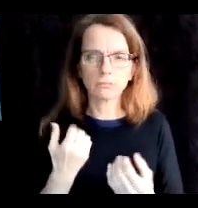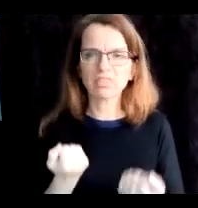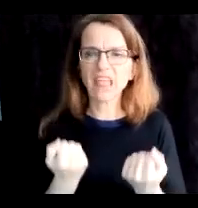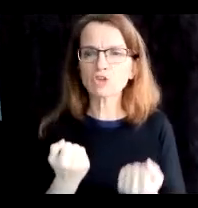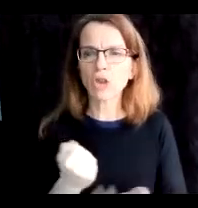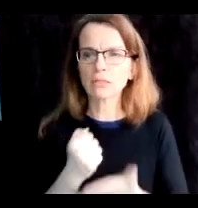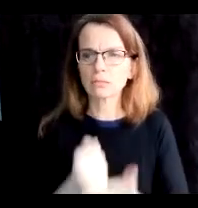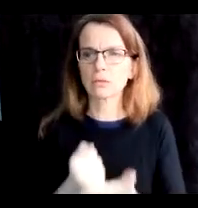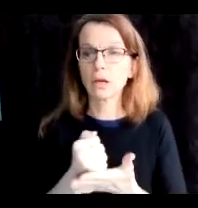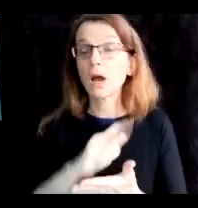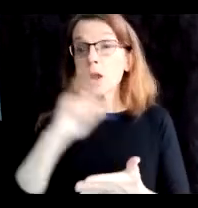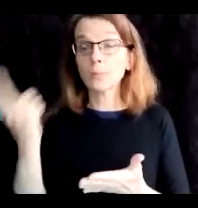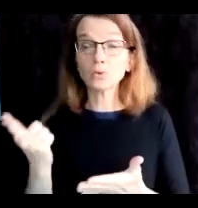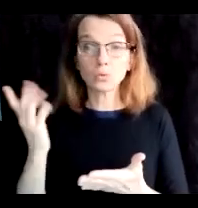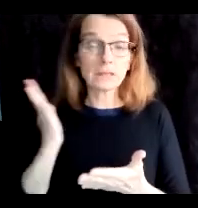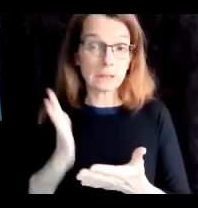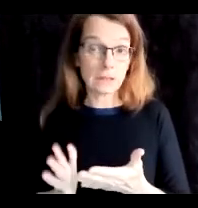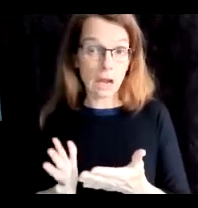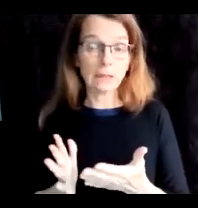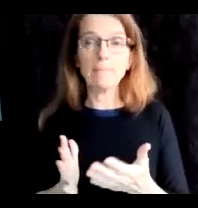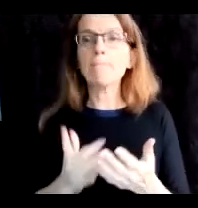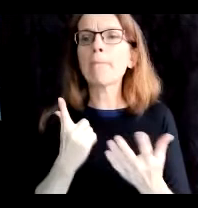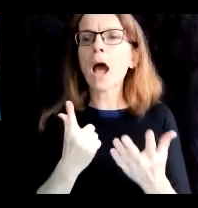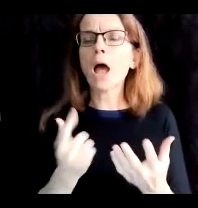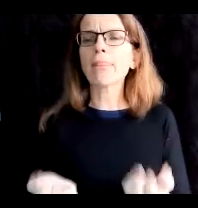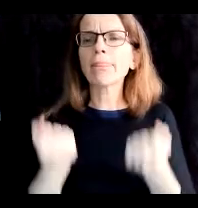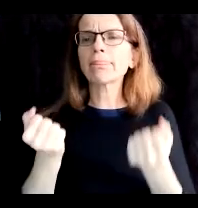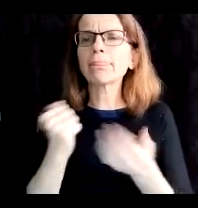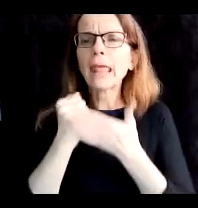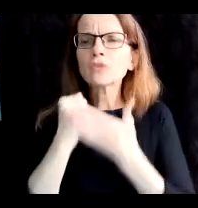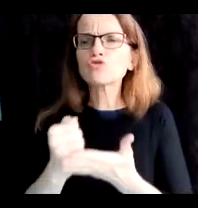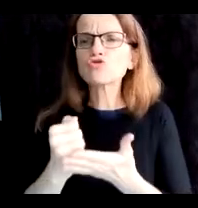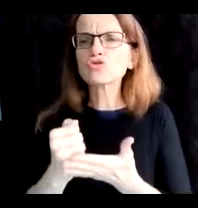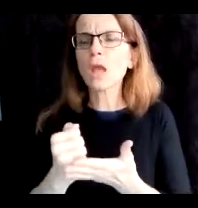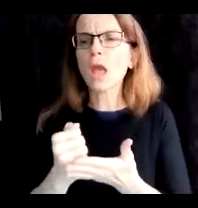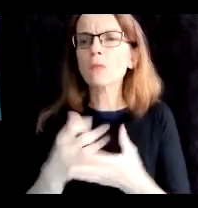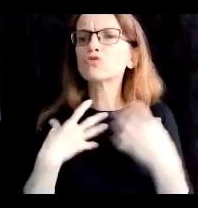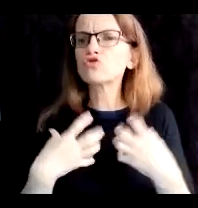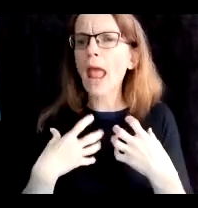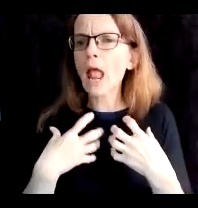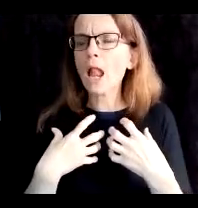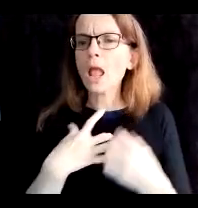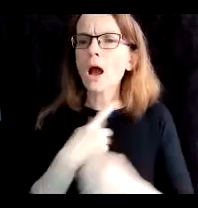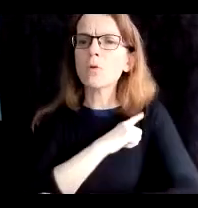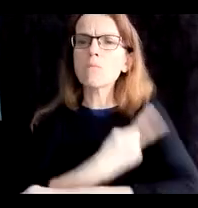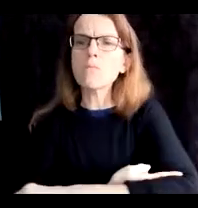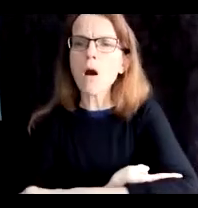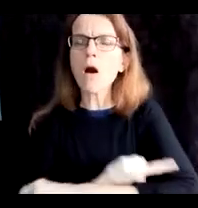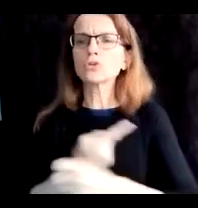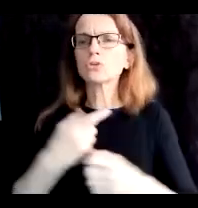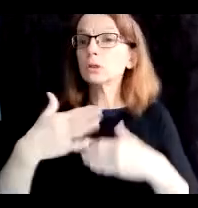talking more about mankind, belonging to the mankind, and not only to a smaller community. It's about participation, it's